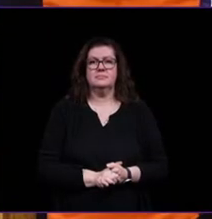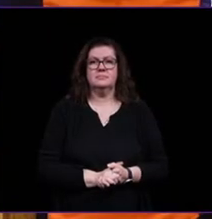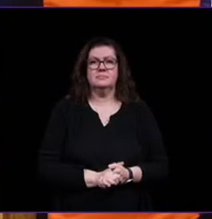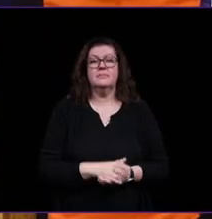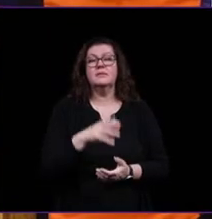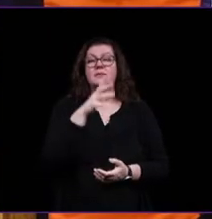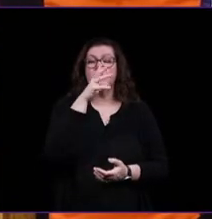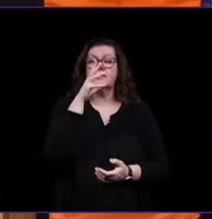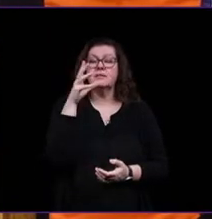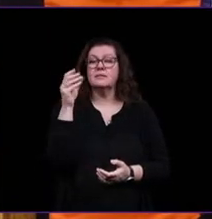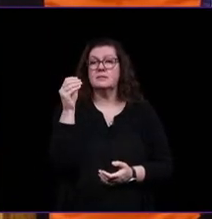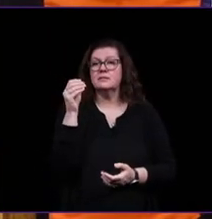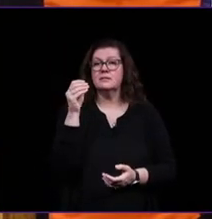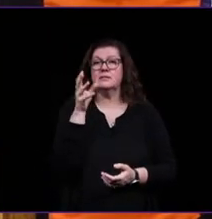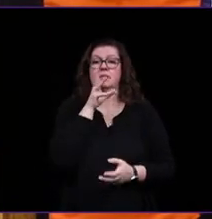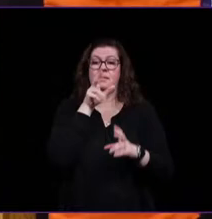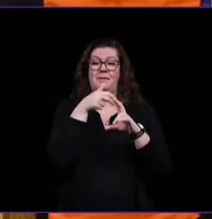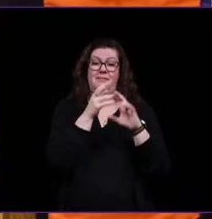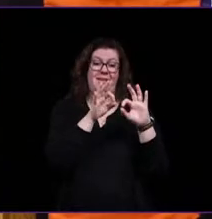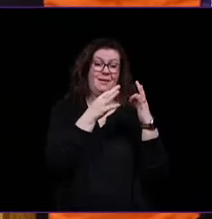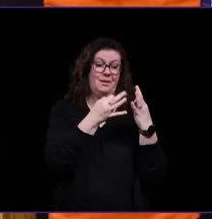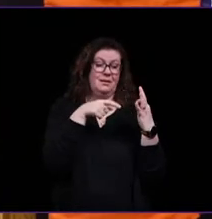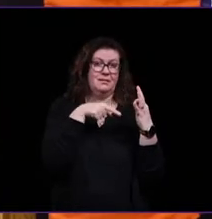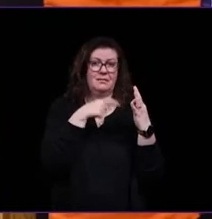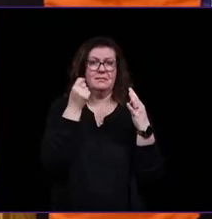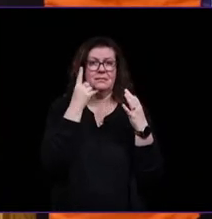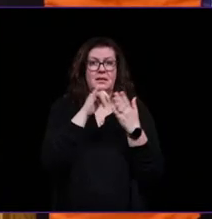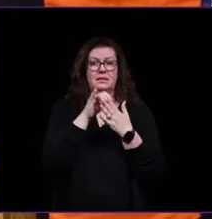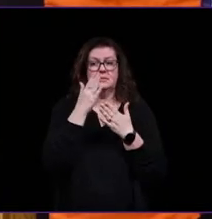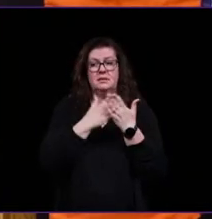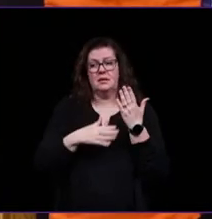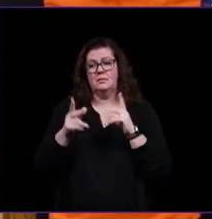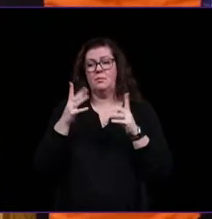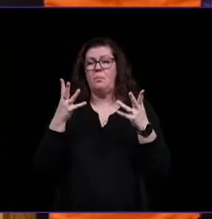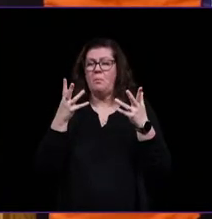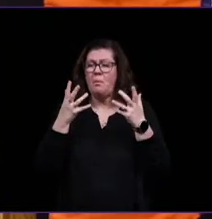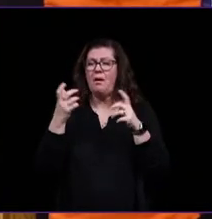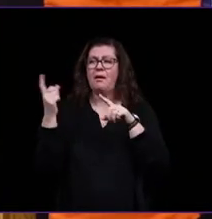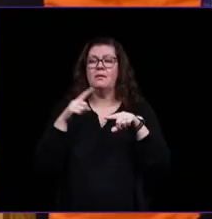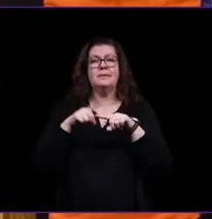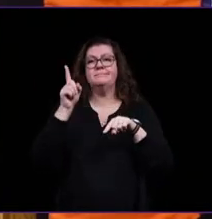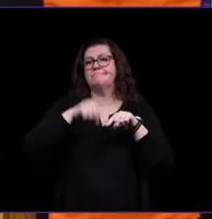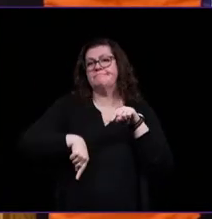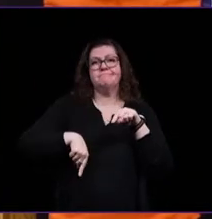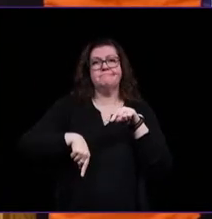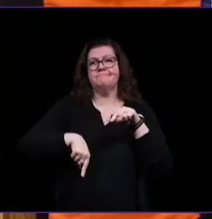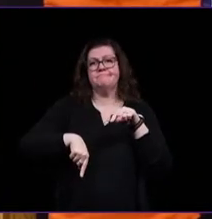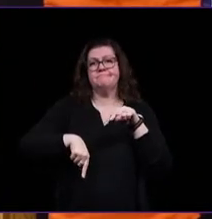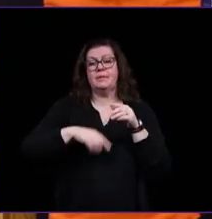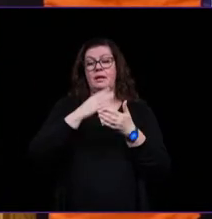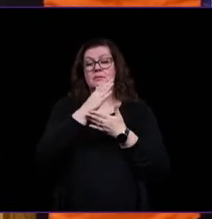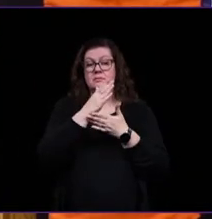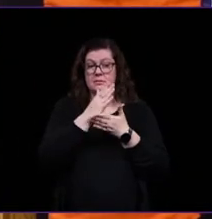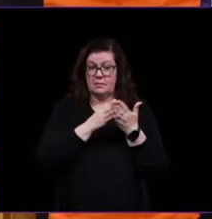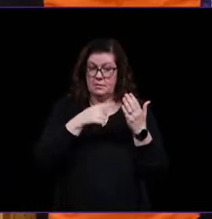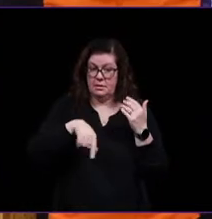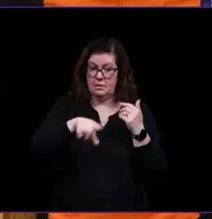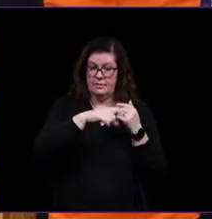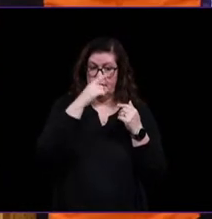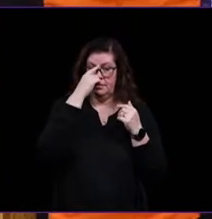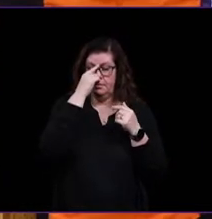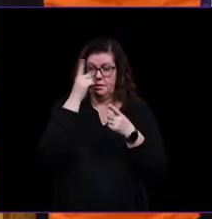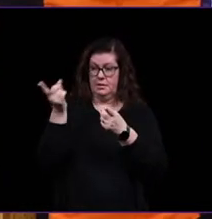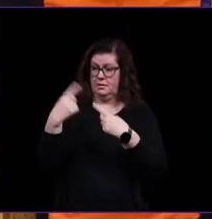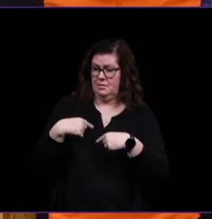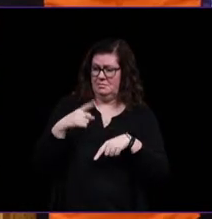And speaking of family, others wanted desperately to be here, but some were unable to be with us today. In some special cases, these family members